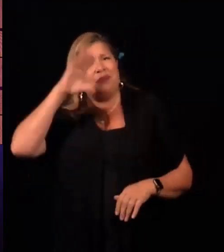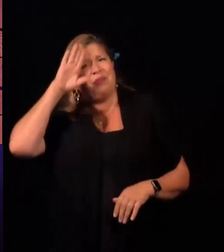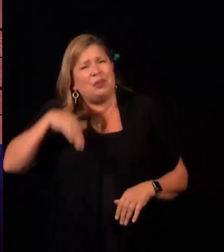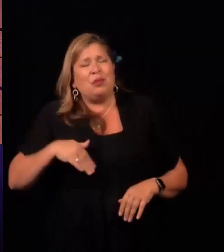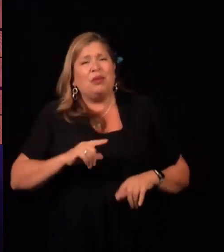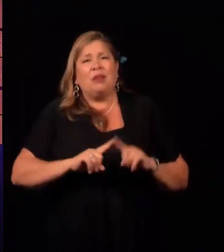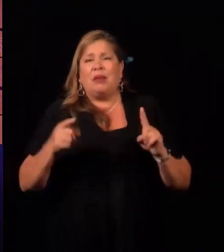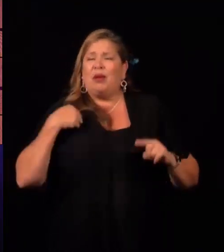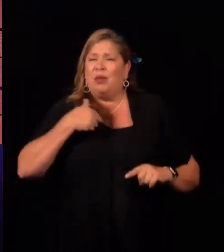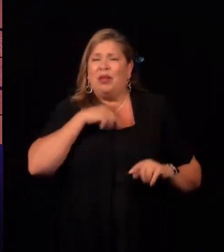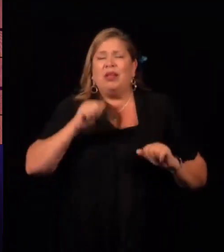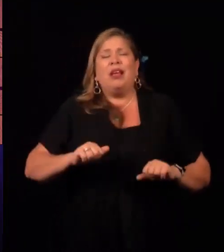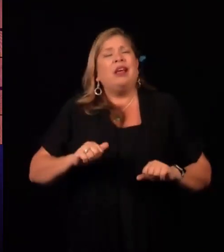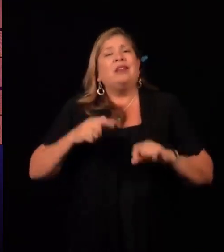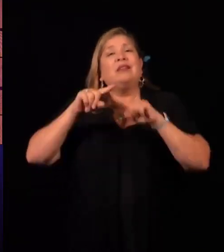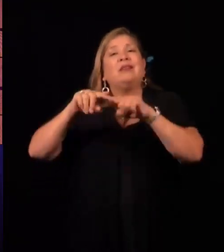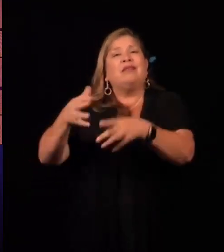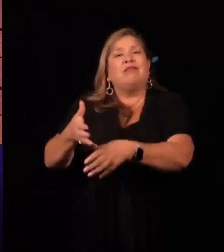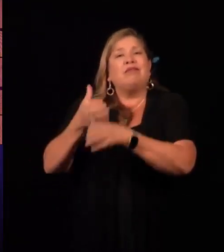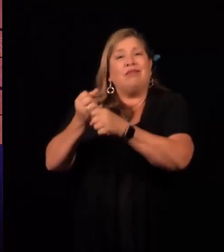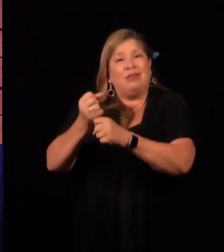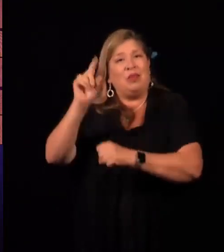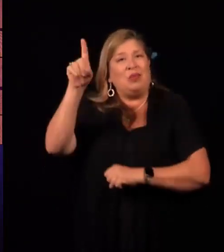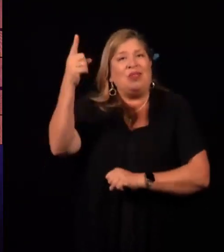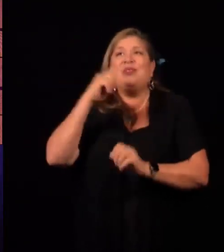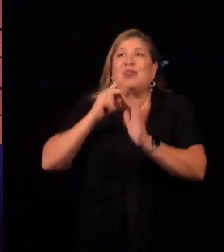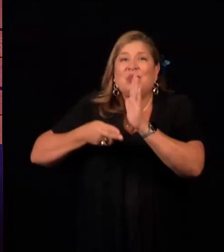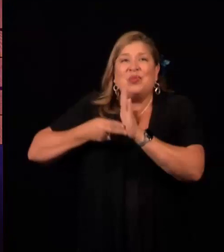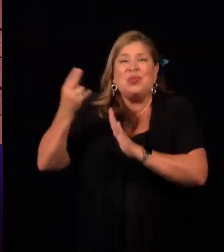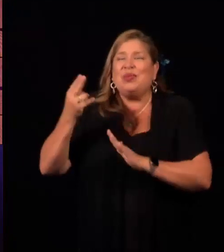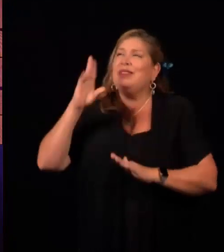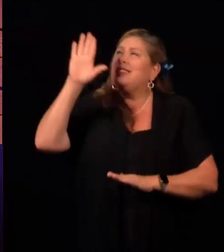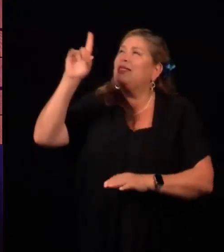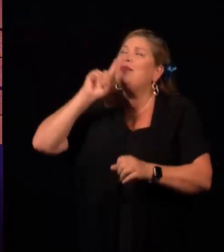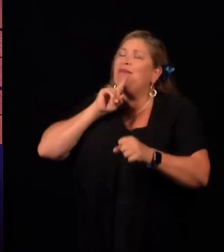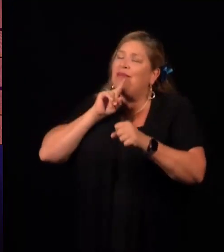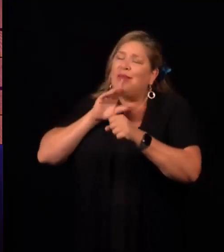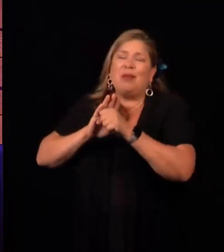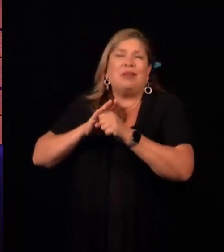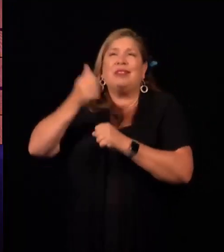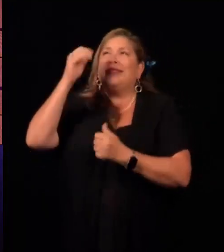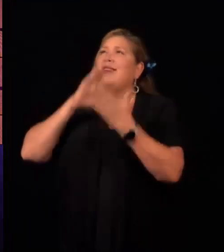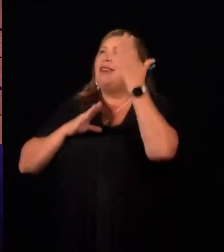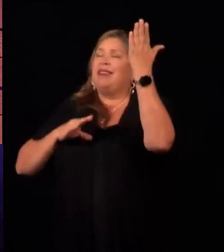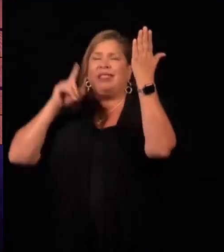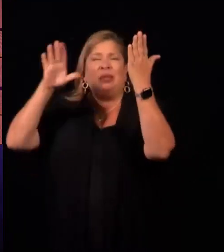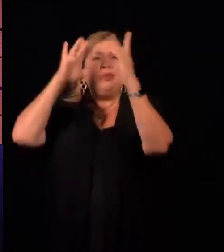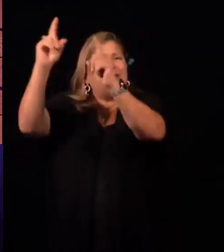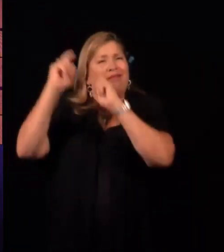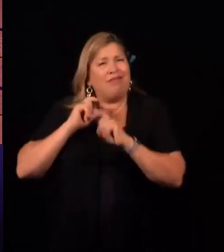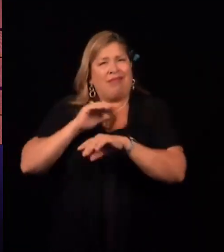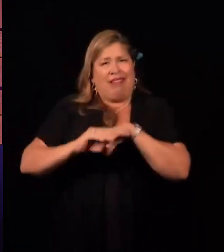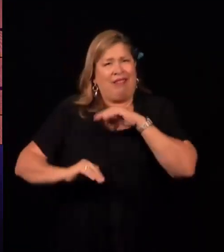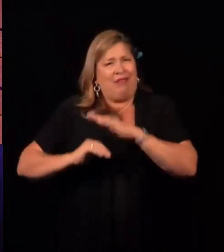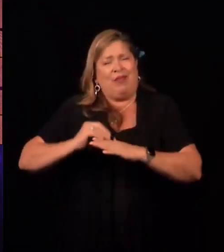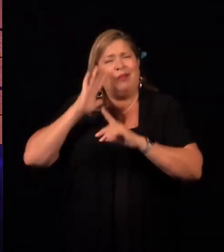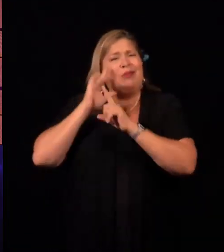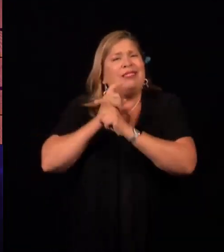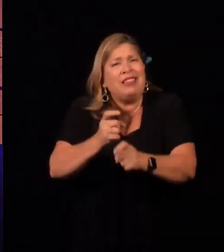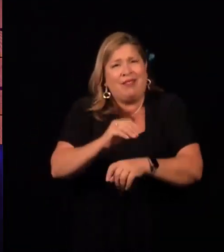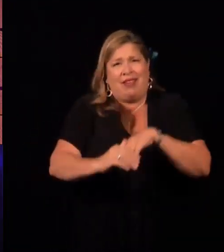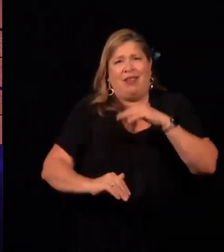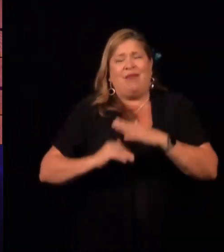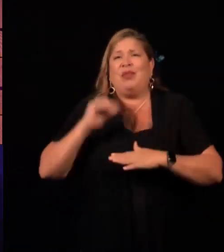But we can hold steadfast to the truth of the promises of our God, that he can be our comforter, our